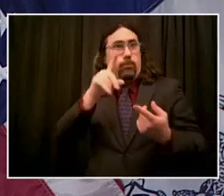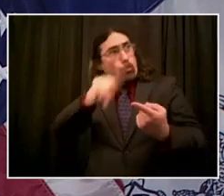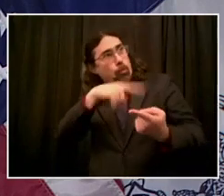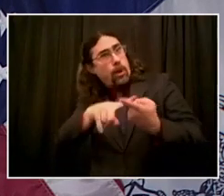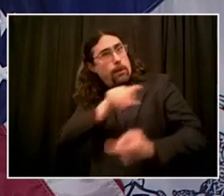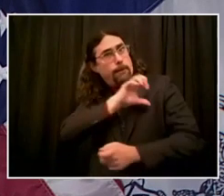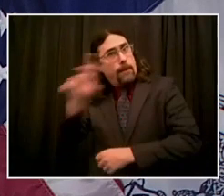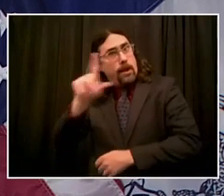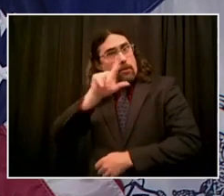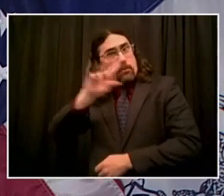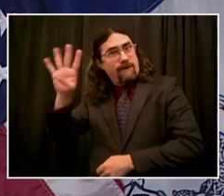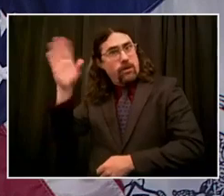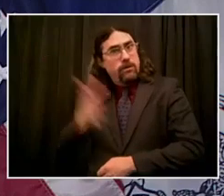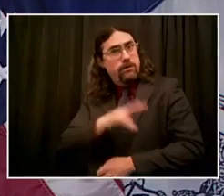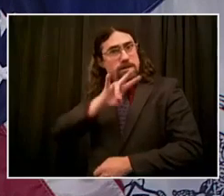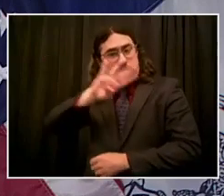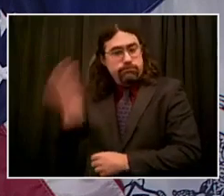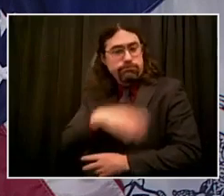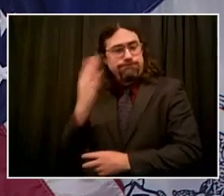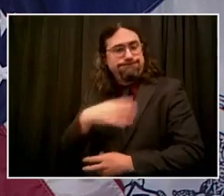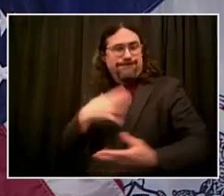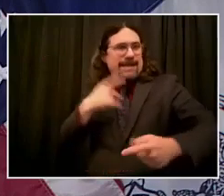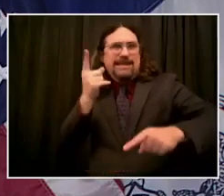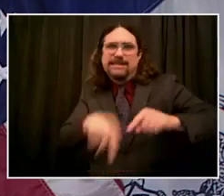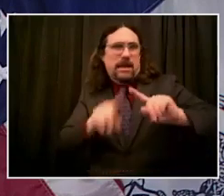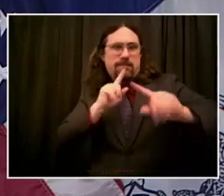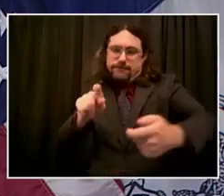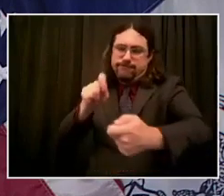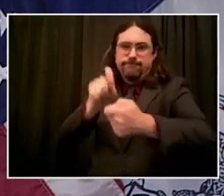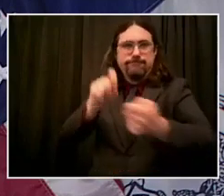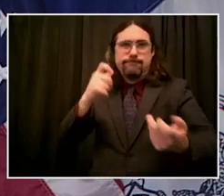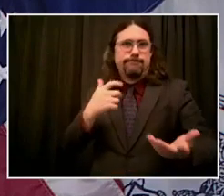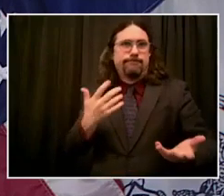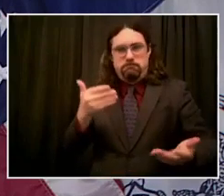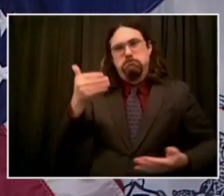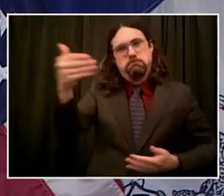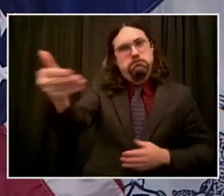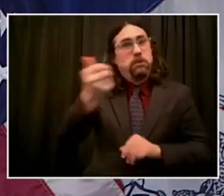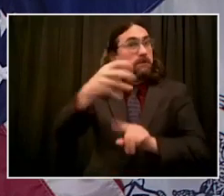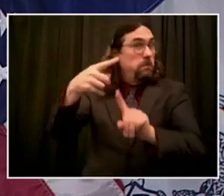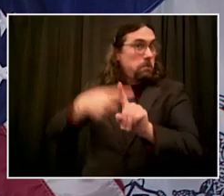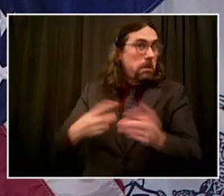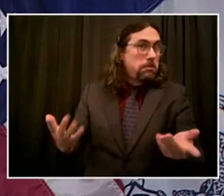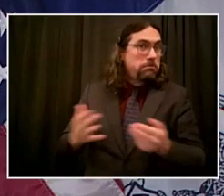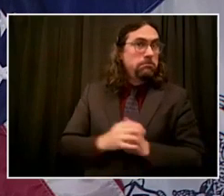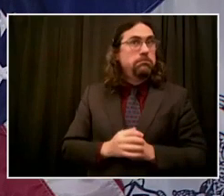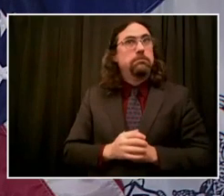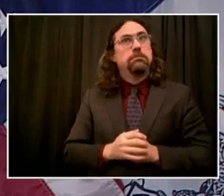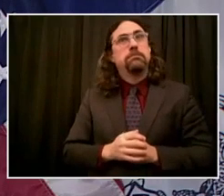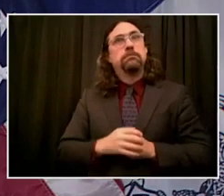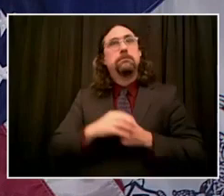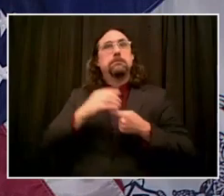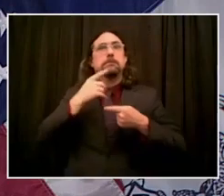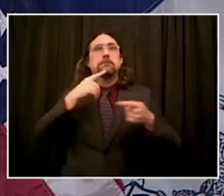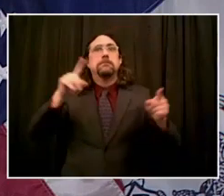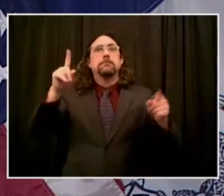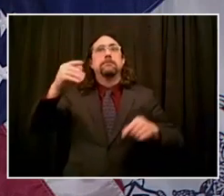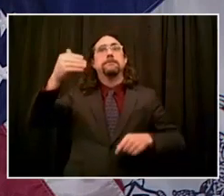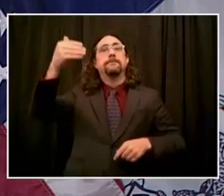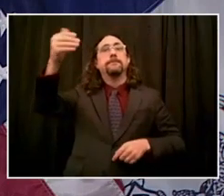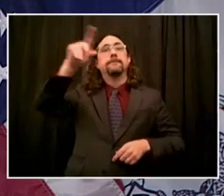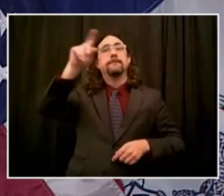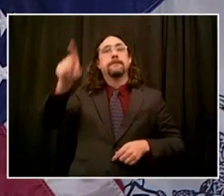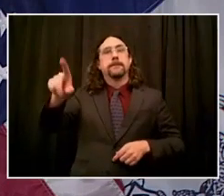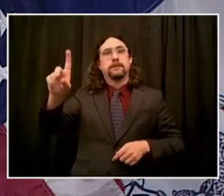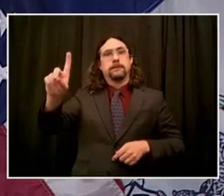we have Deborah Lee from the Manhattan Times and Bronx Free Press. Hey, good morning, everyone. Mr. Mayor, I wanted to follow up